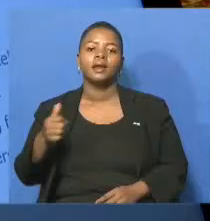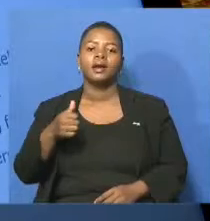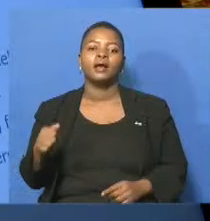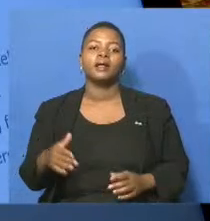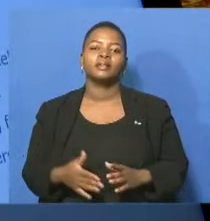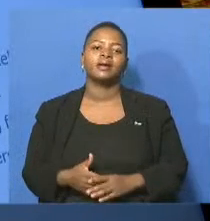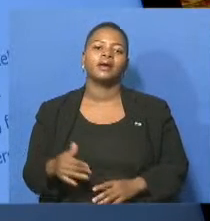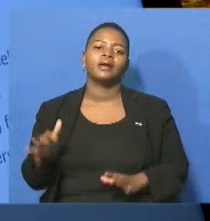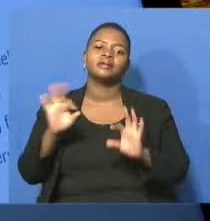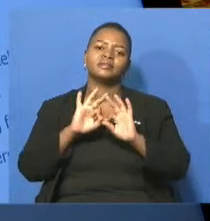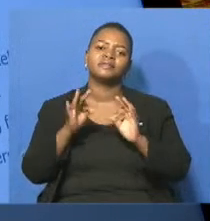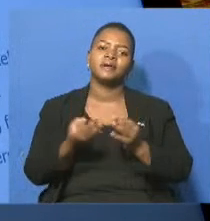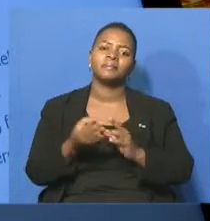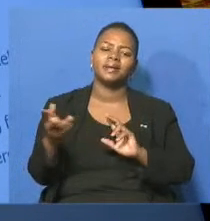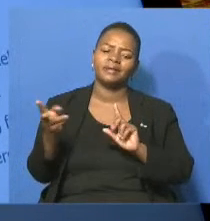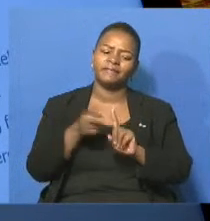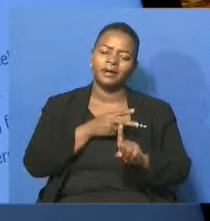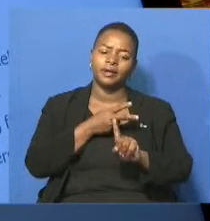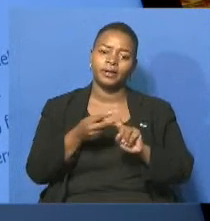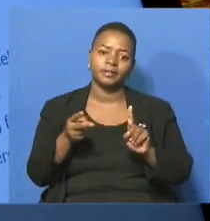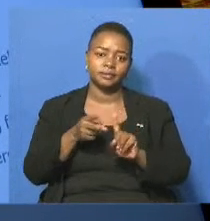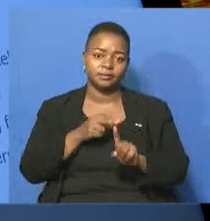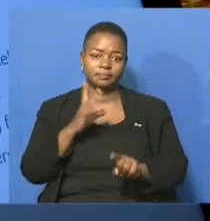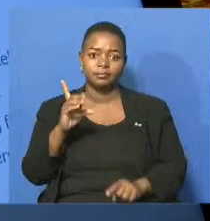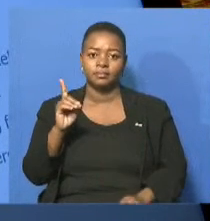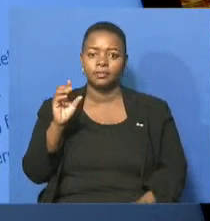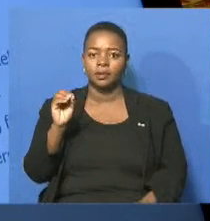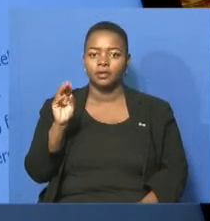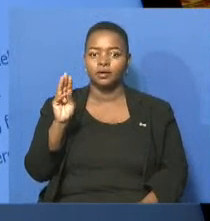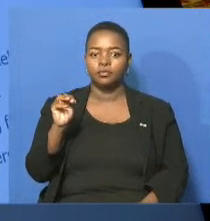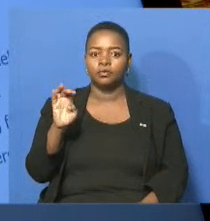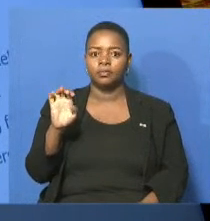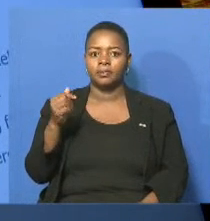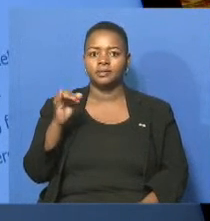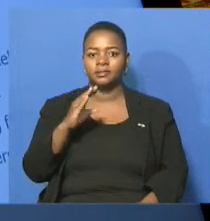domestic violence, which you've talked about,